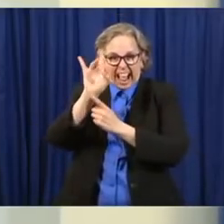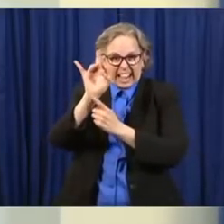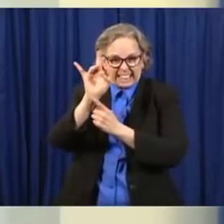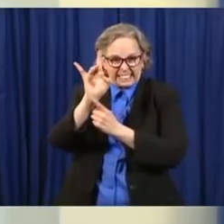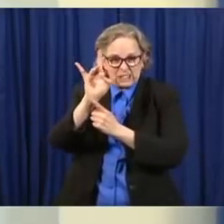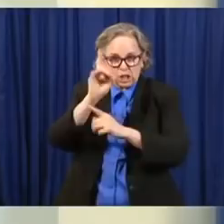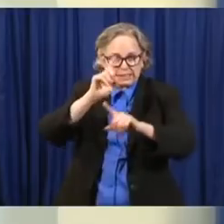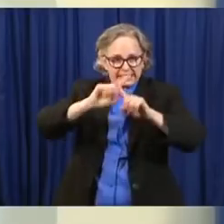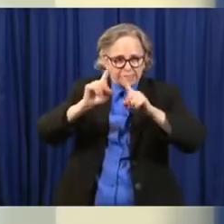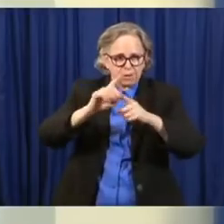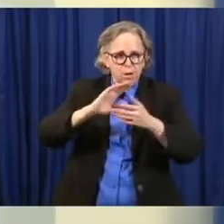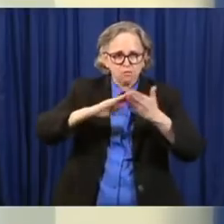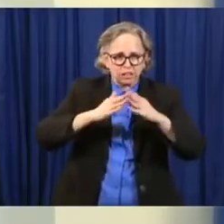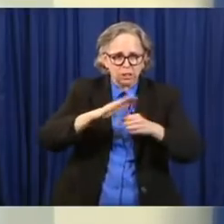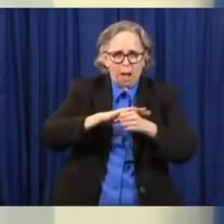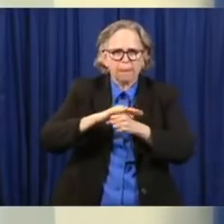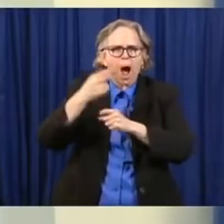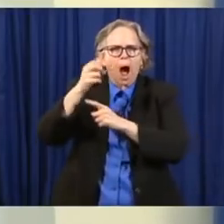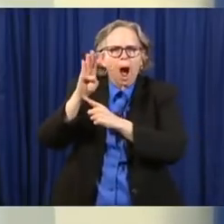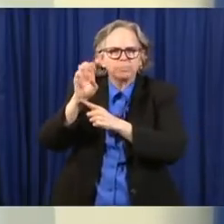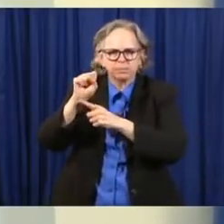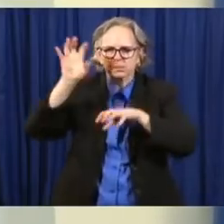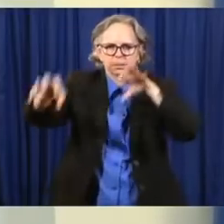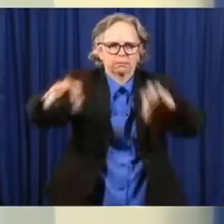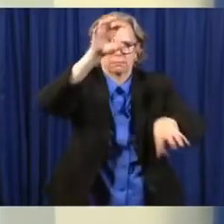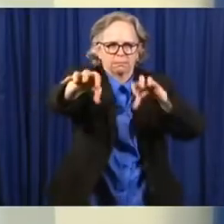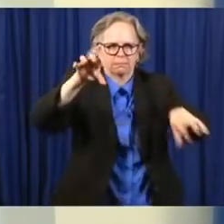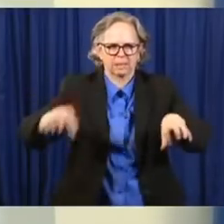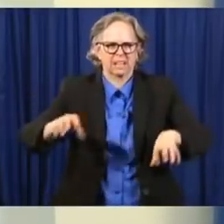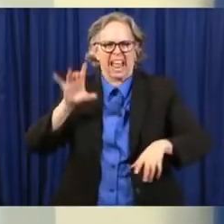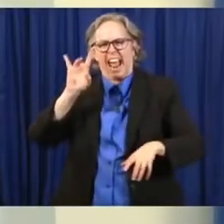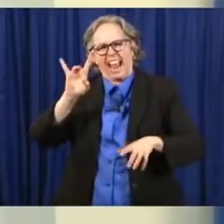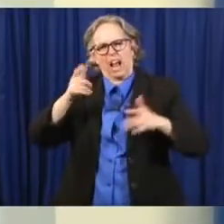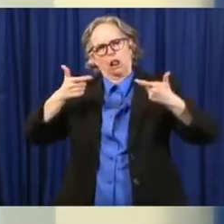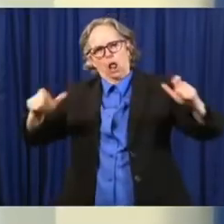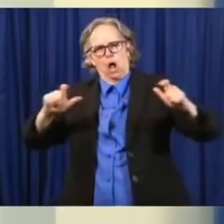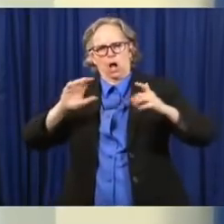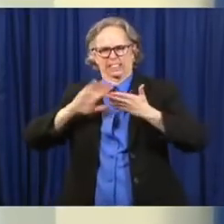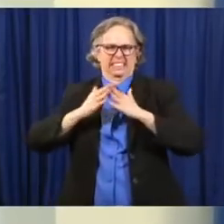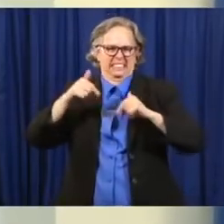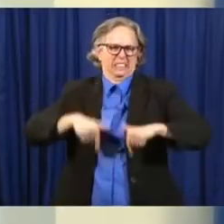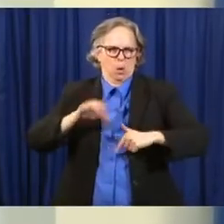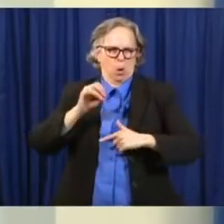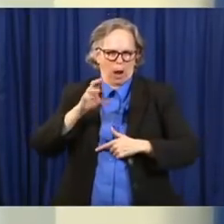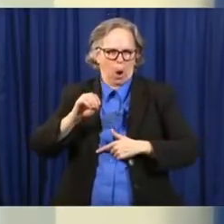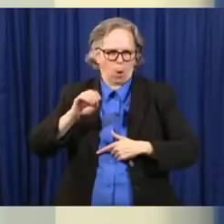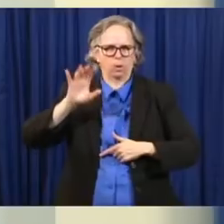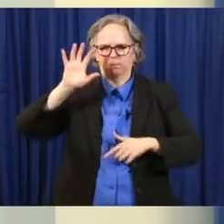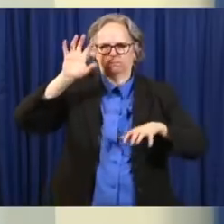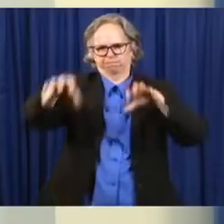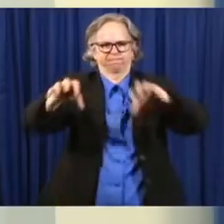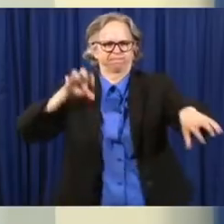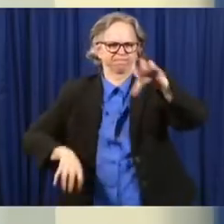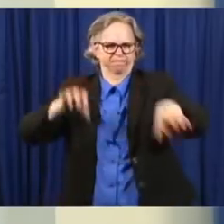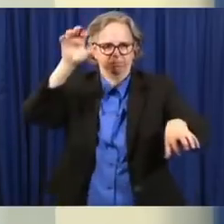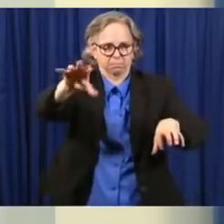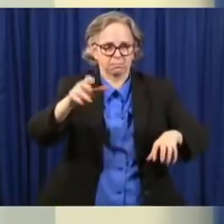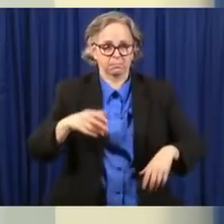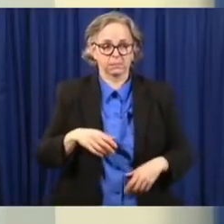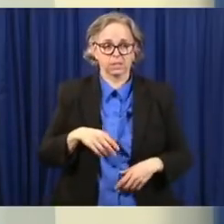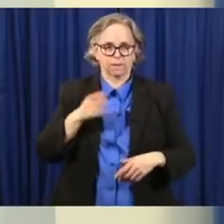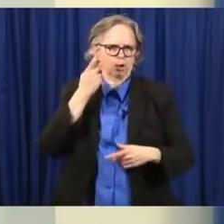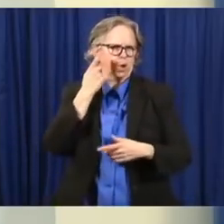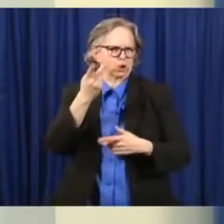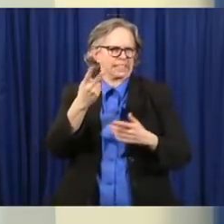8 largest cities and more of our rural agents, there are these 8 regional areas, and we'll have maps as we lay this all out